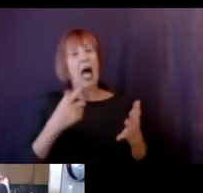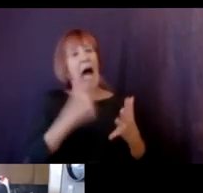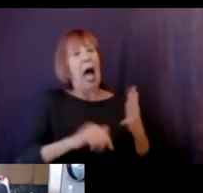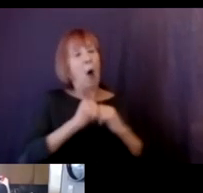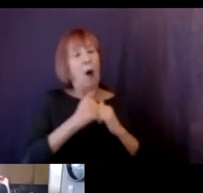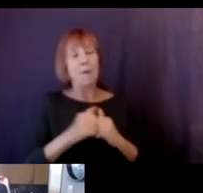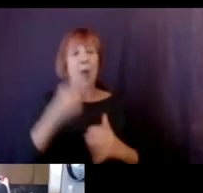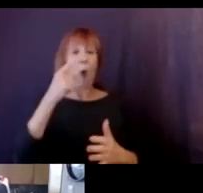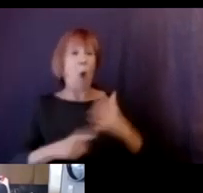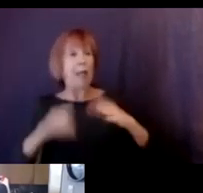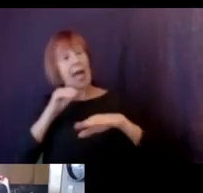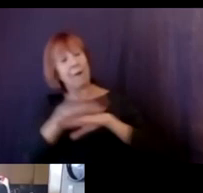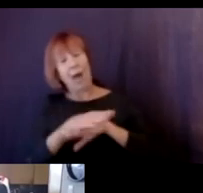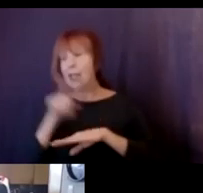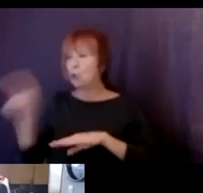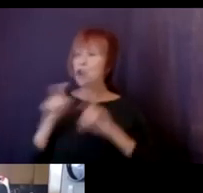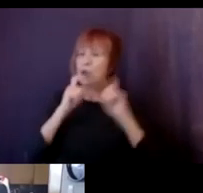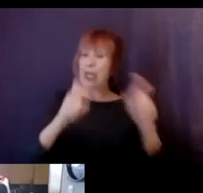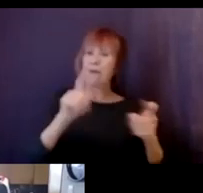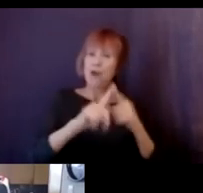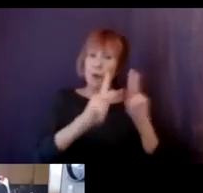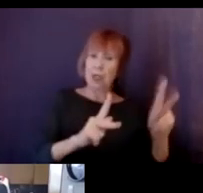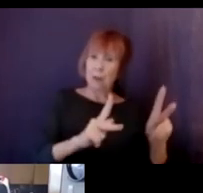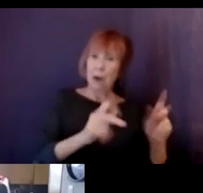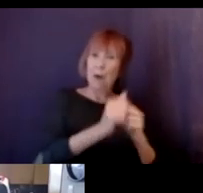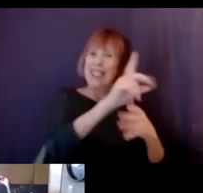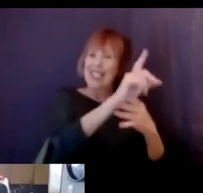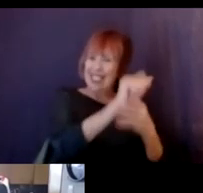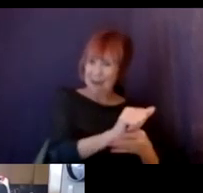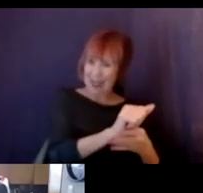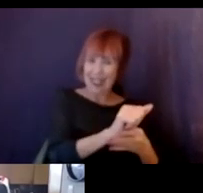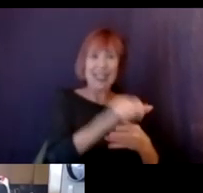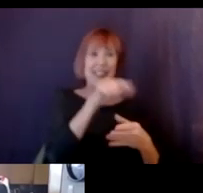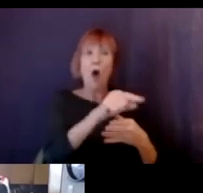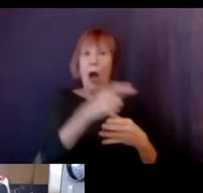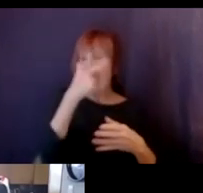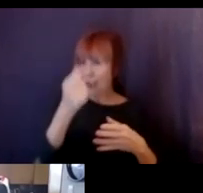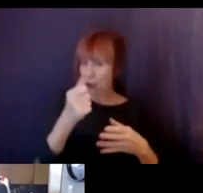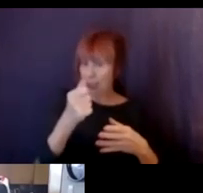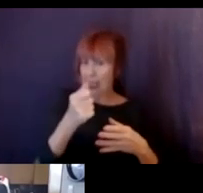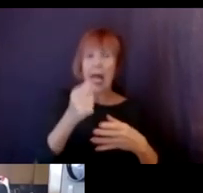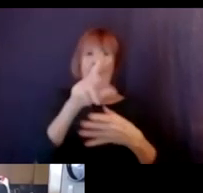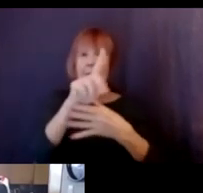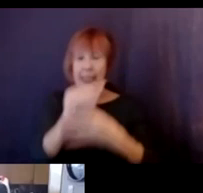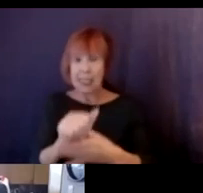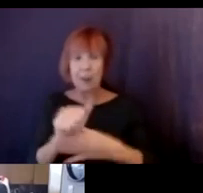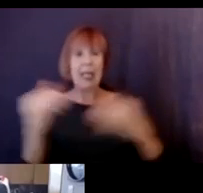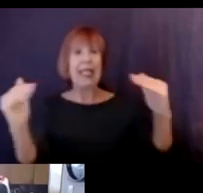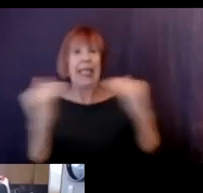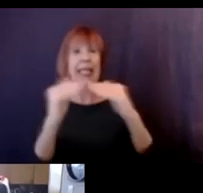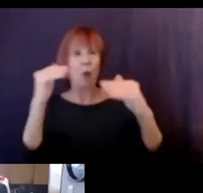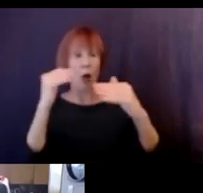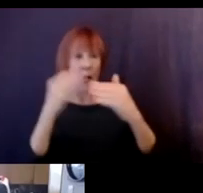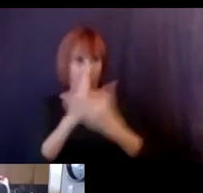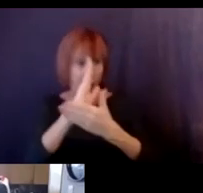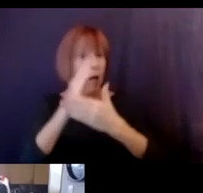What advice would you give to people with disabilities who are interested in disability justice and